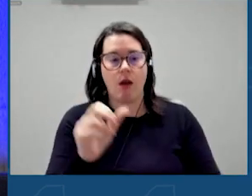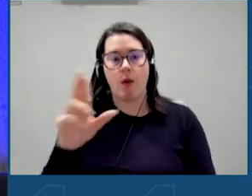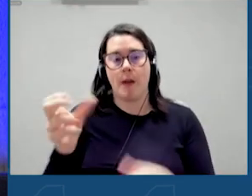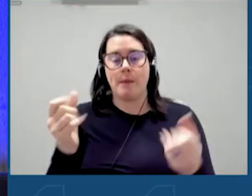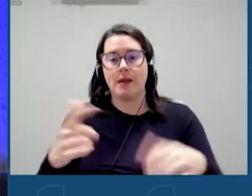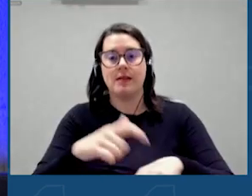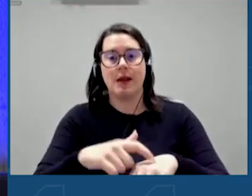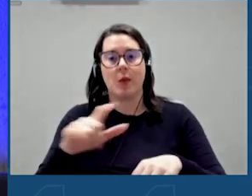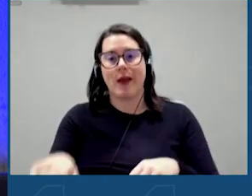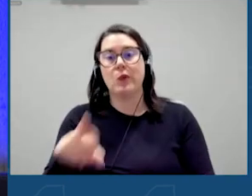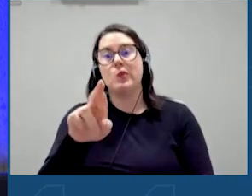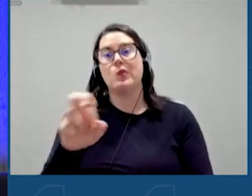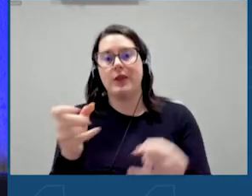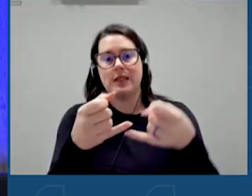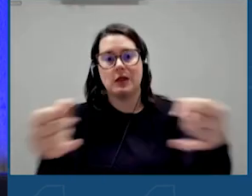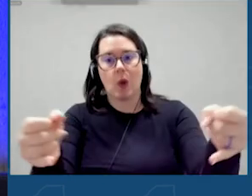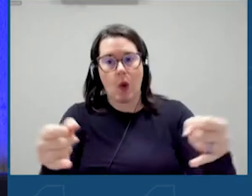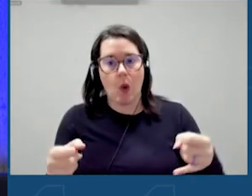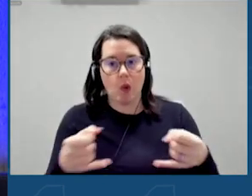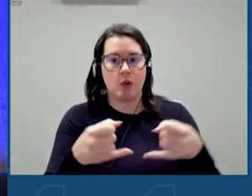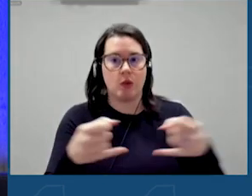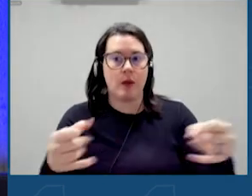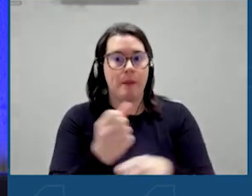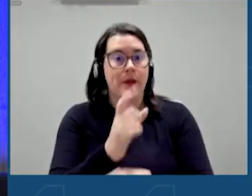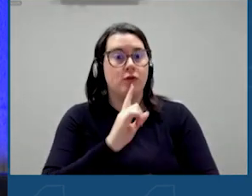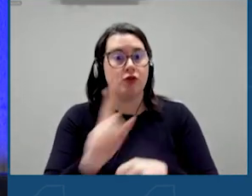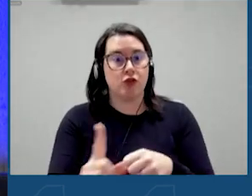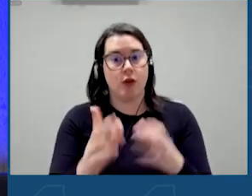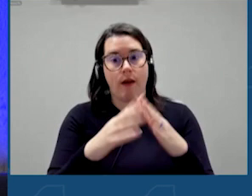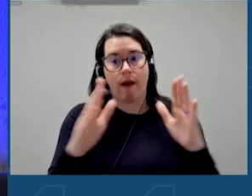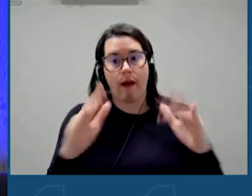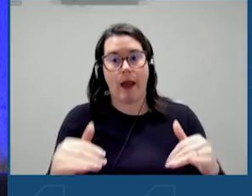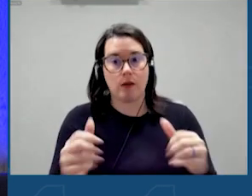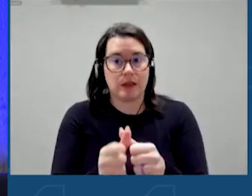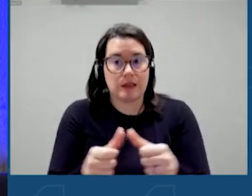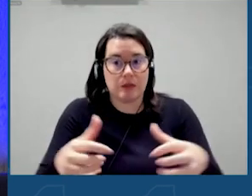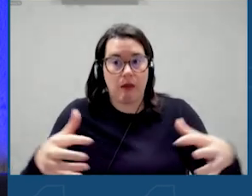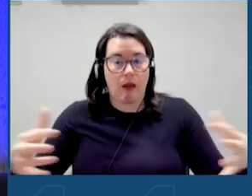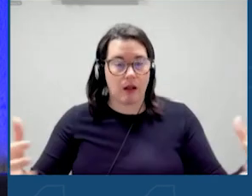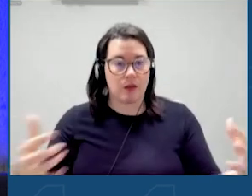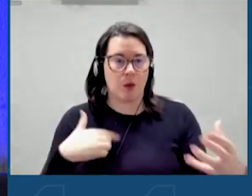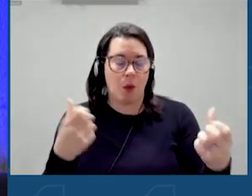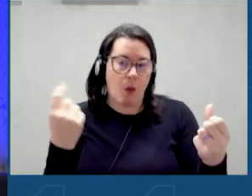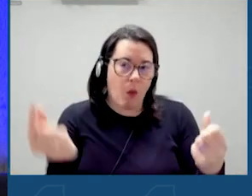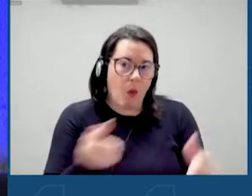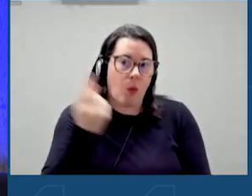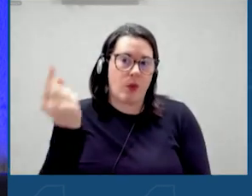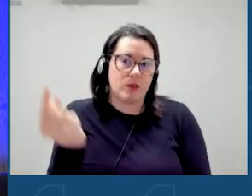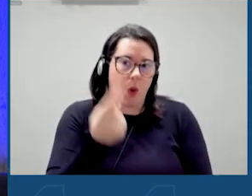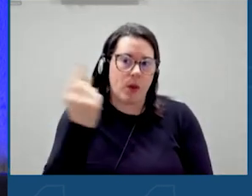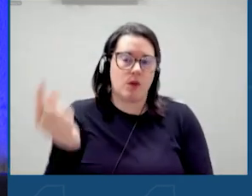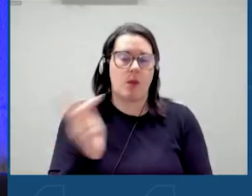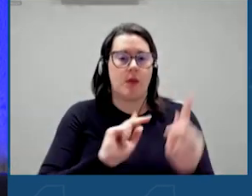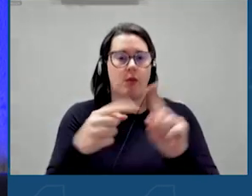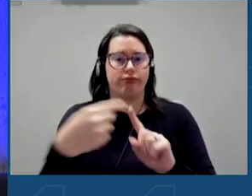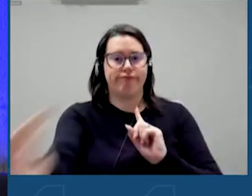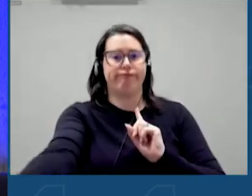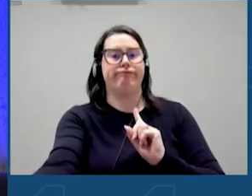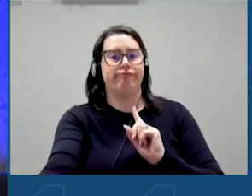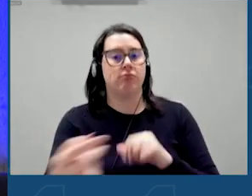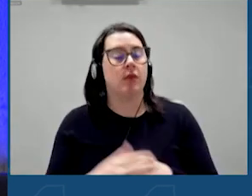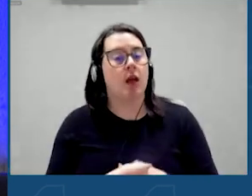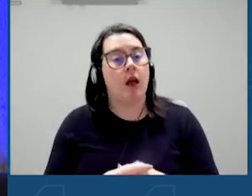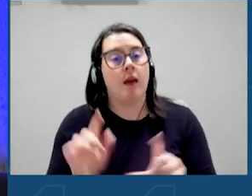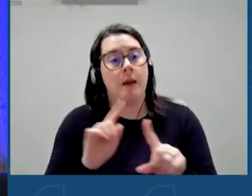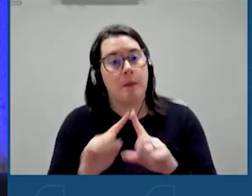rezonings to make sure that we expanded our housing stock. And there's always, always, always opposition. But that steeled me